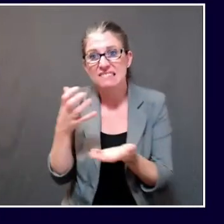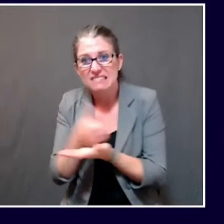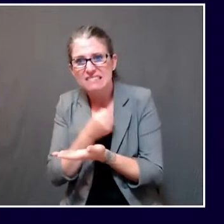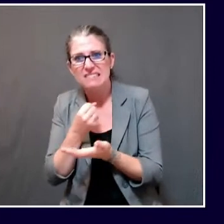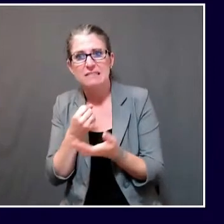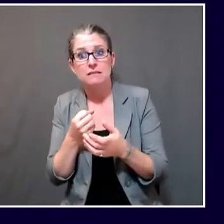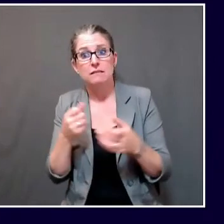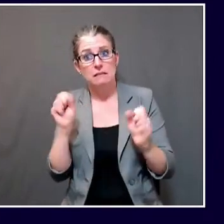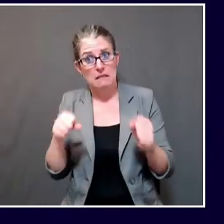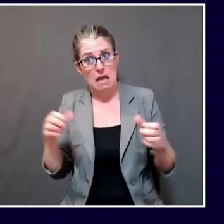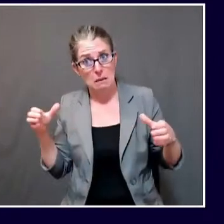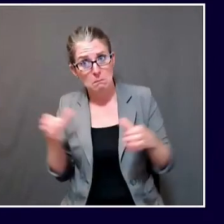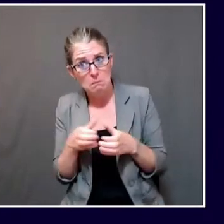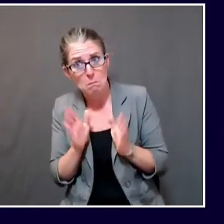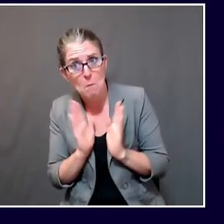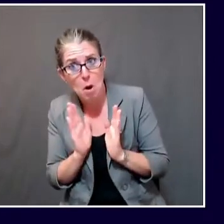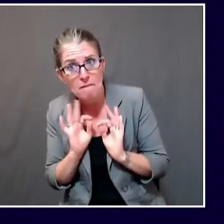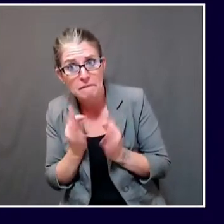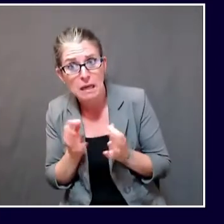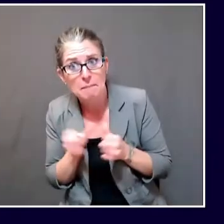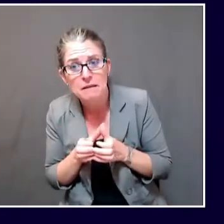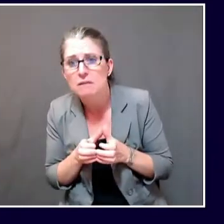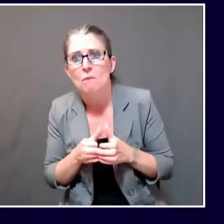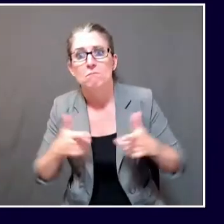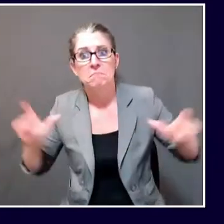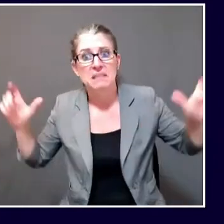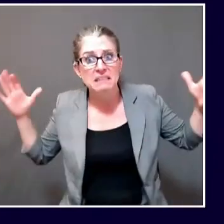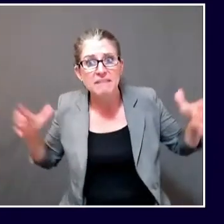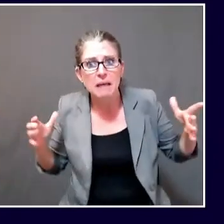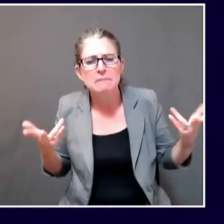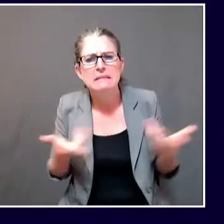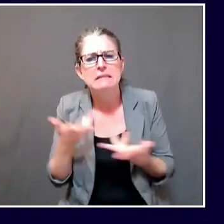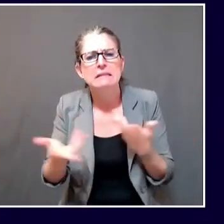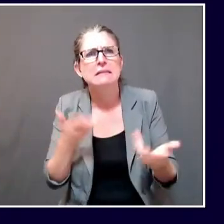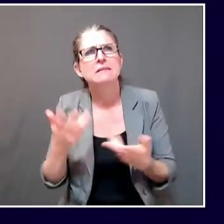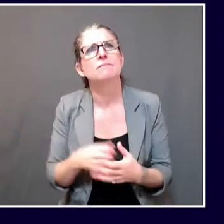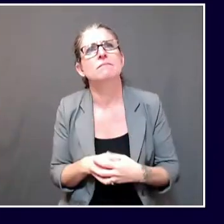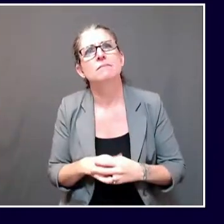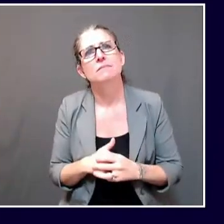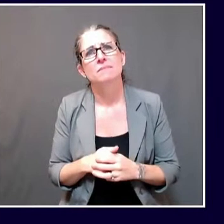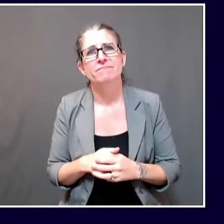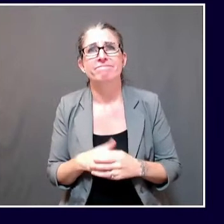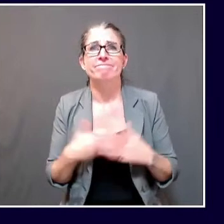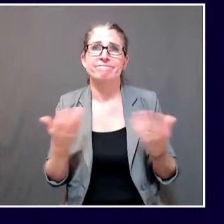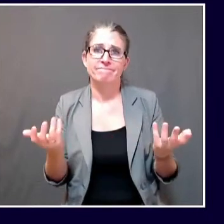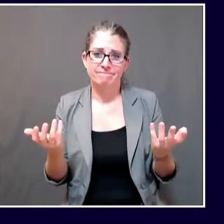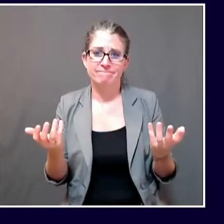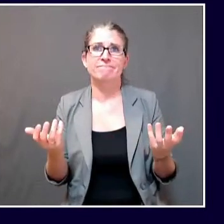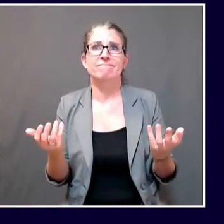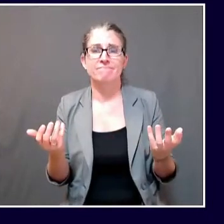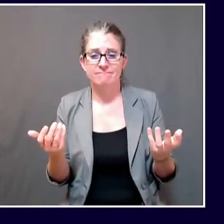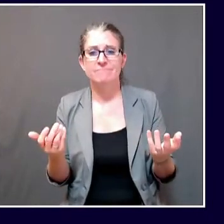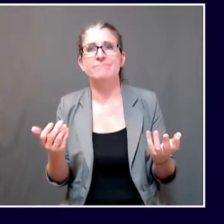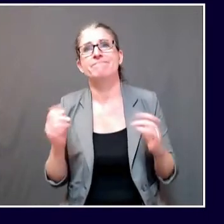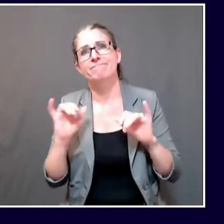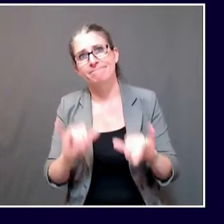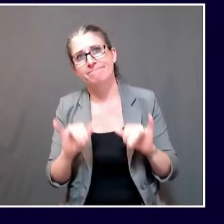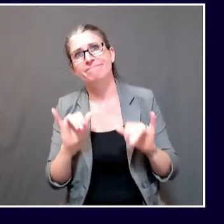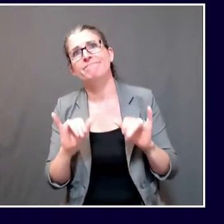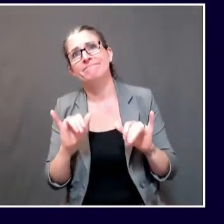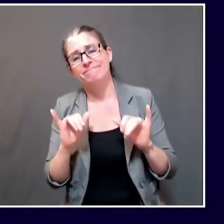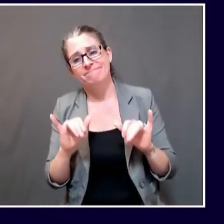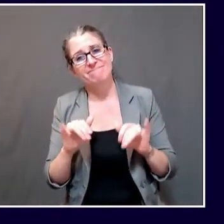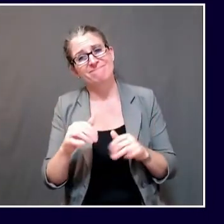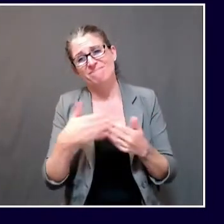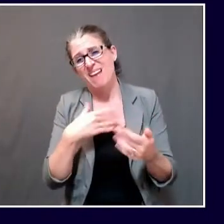COVID-19. And so what we would recommend is for folks who have family members who are coming in from one of the states